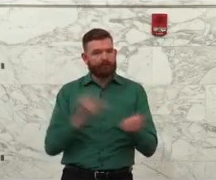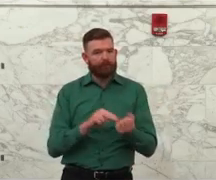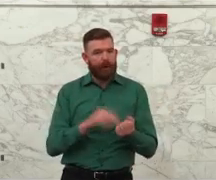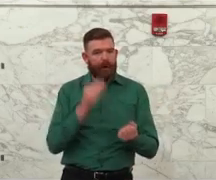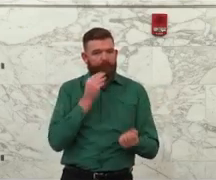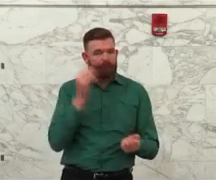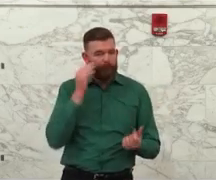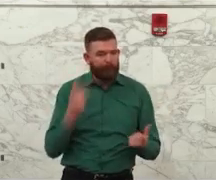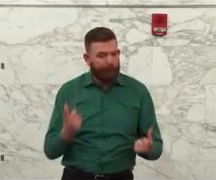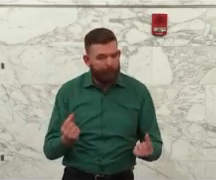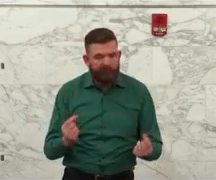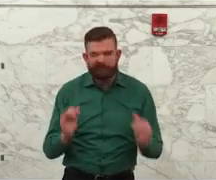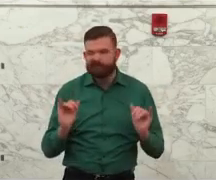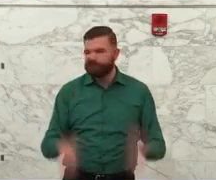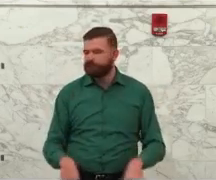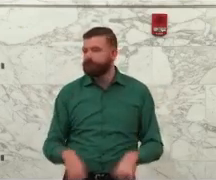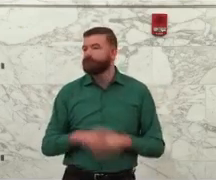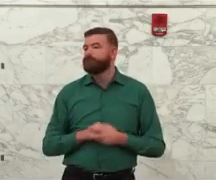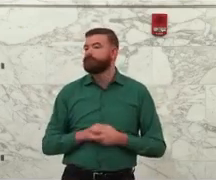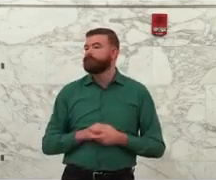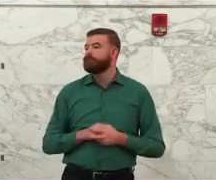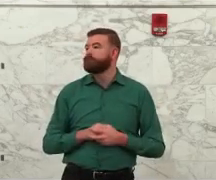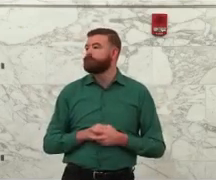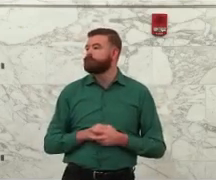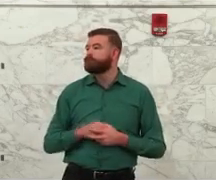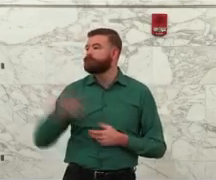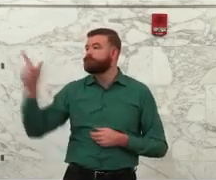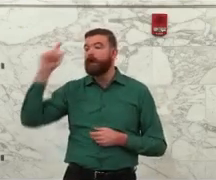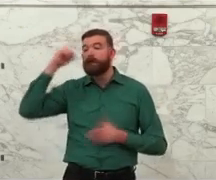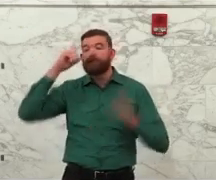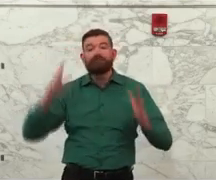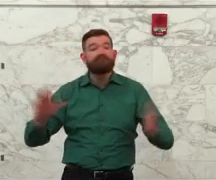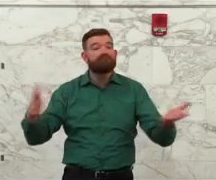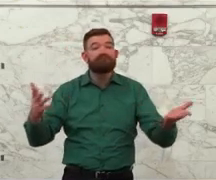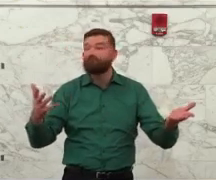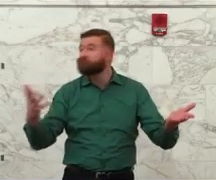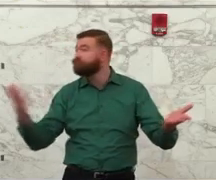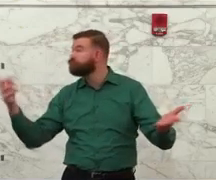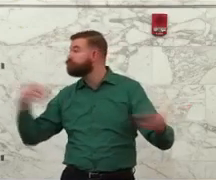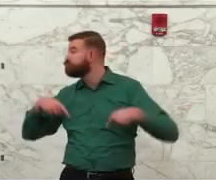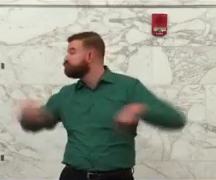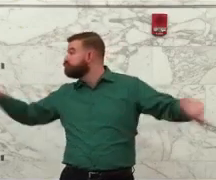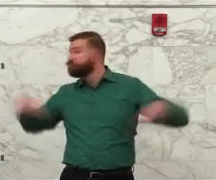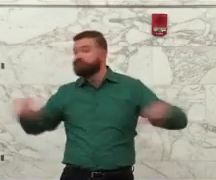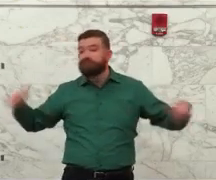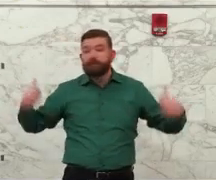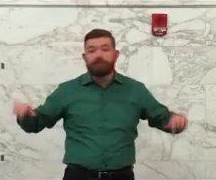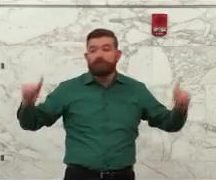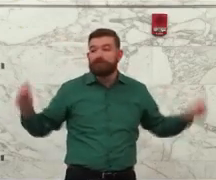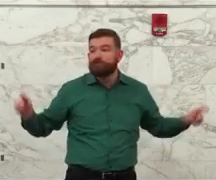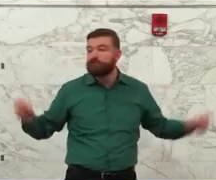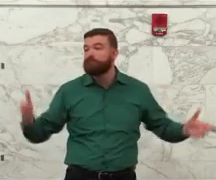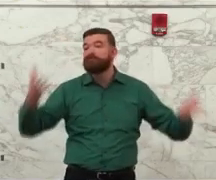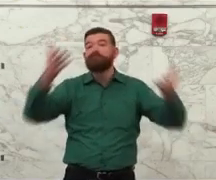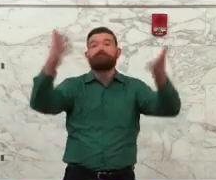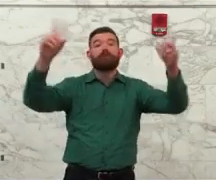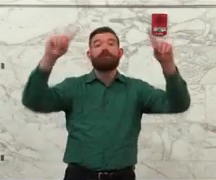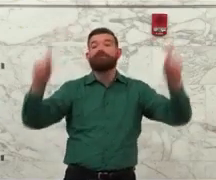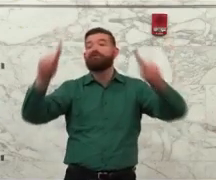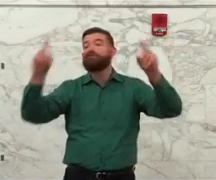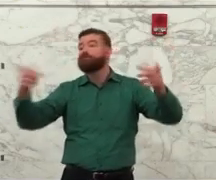right to left if you've got something for us. Dante's got the microphone. Can you, again, very